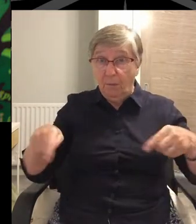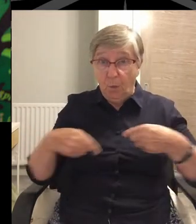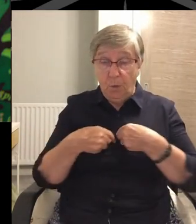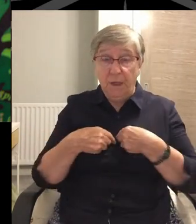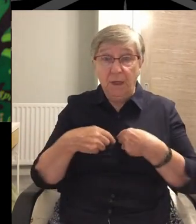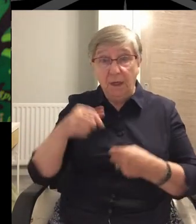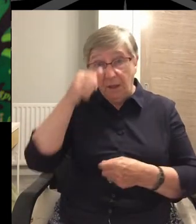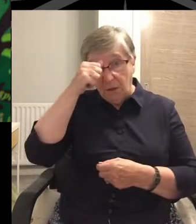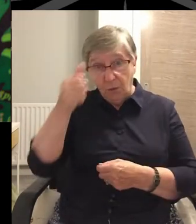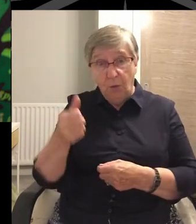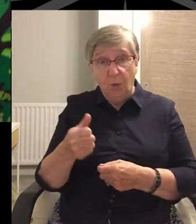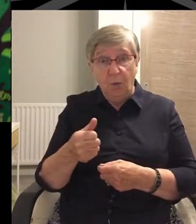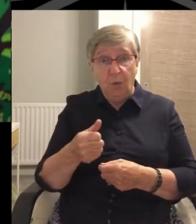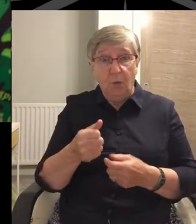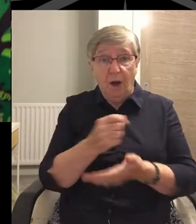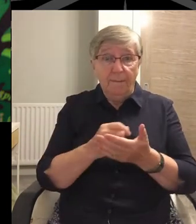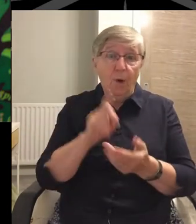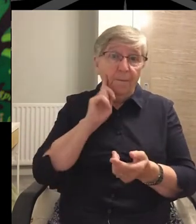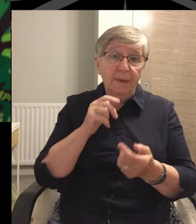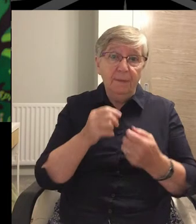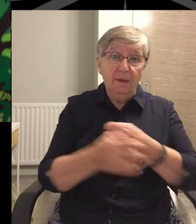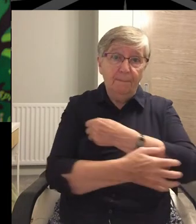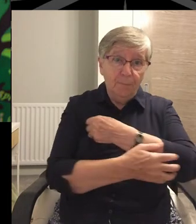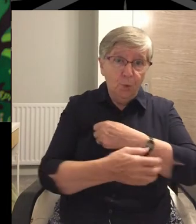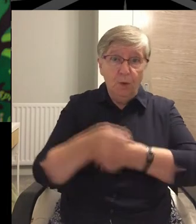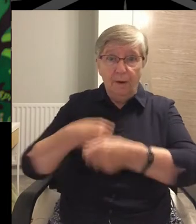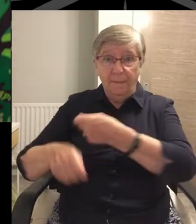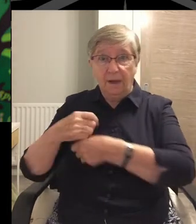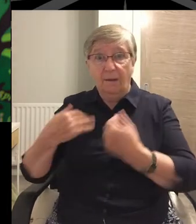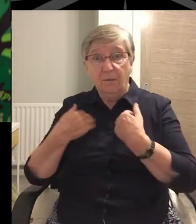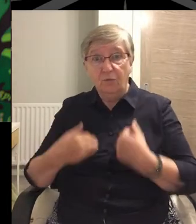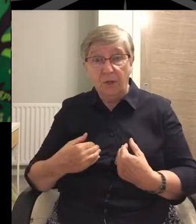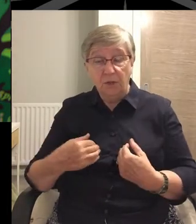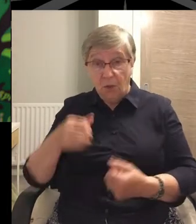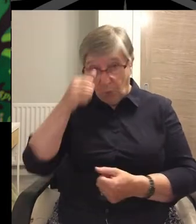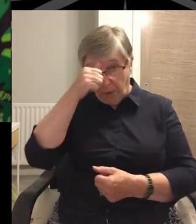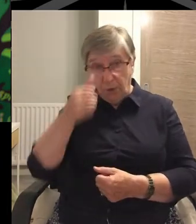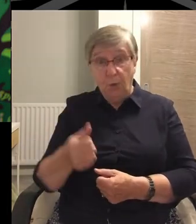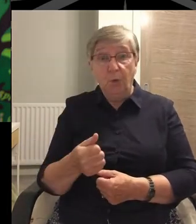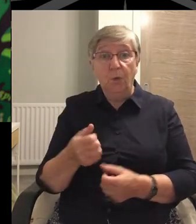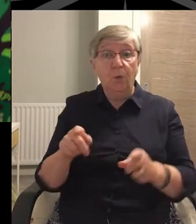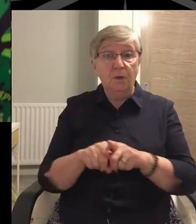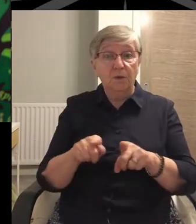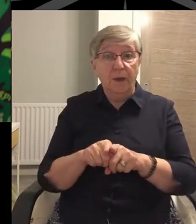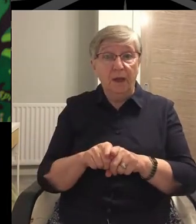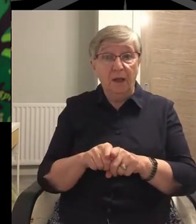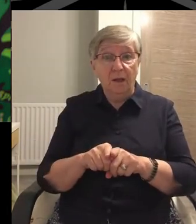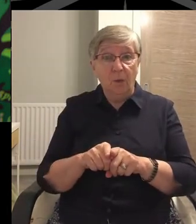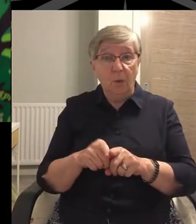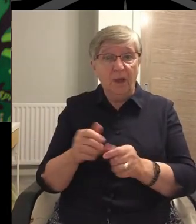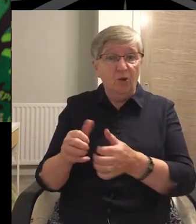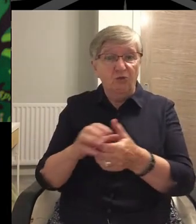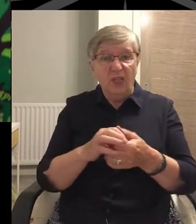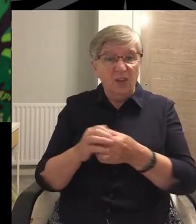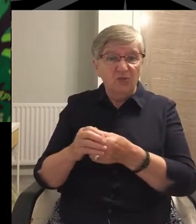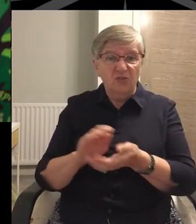Just as we are familiar with many rags-to-riches stories, we also know tales where relationships